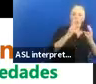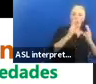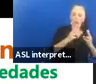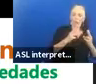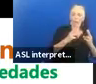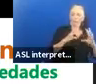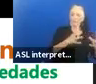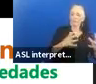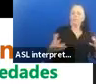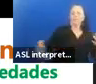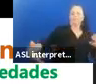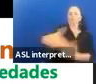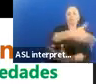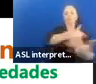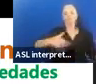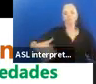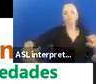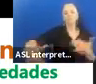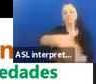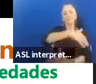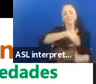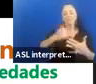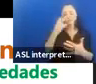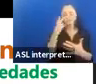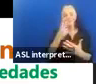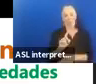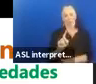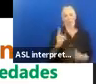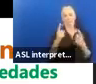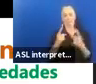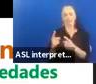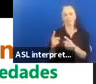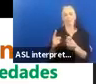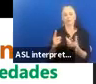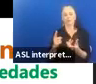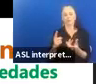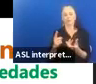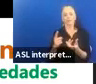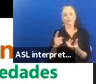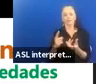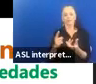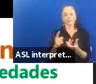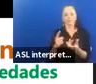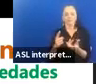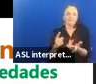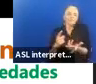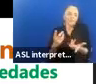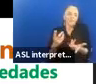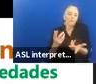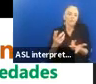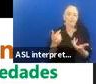we focus on where that's happening and not what the underlying drivers are, we end up missing